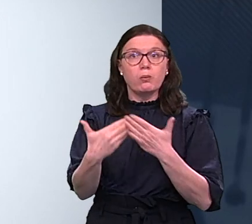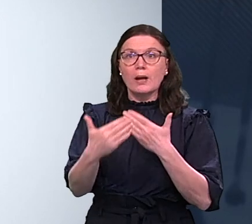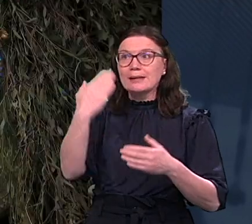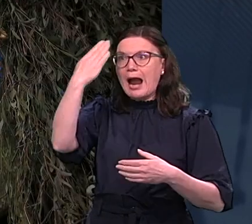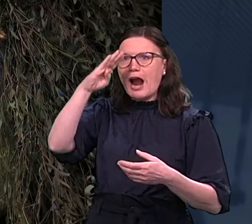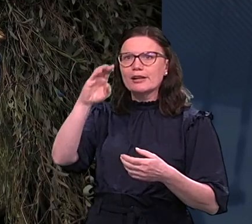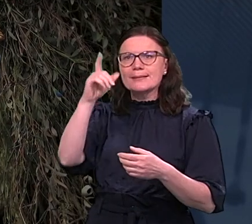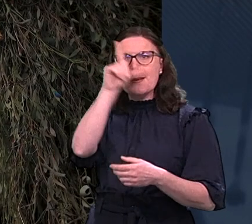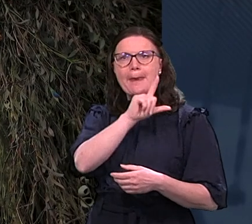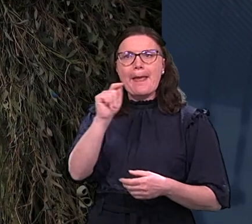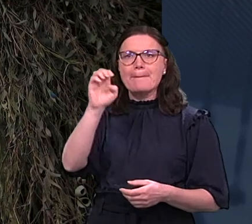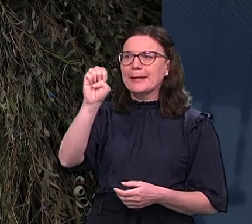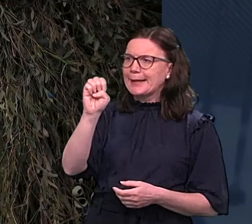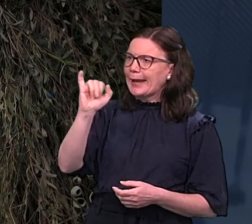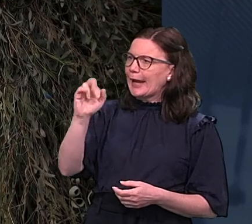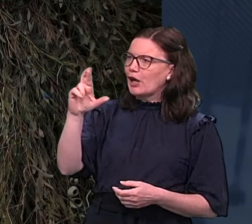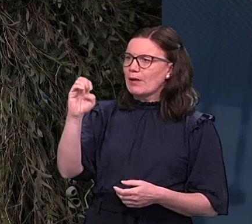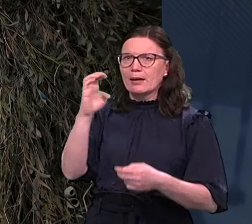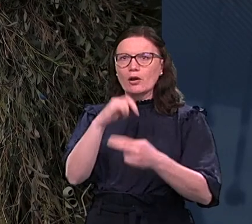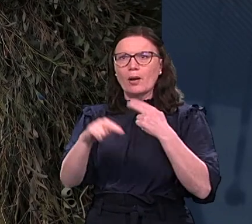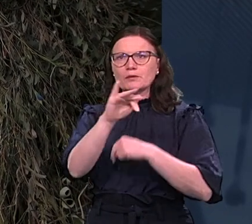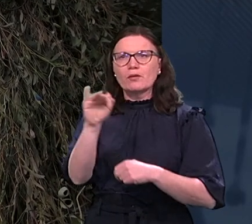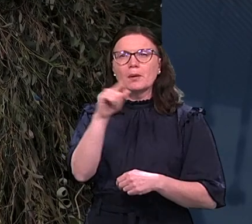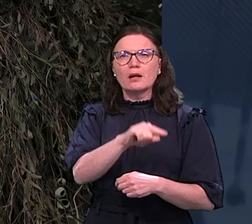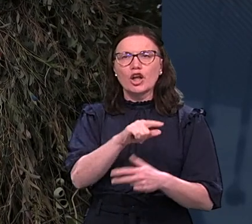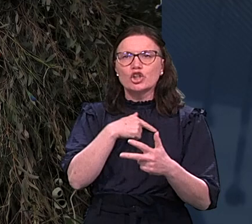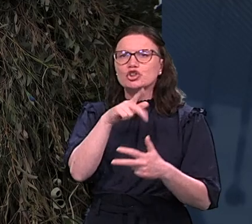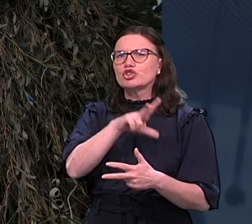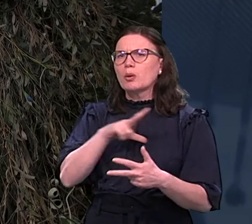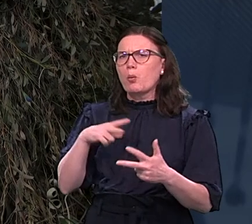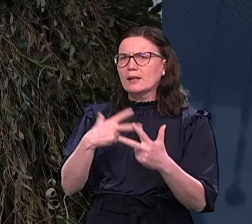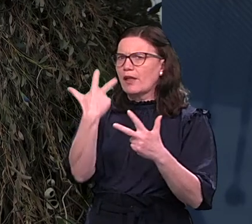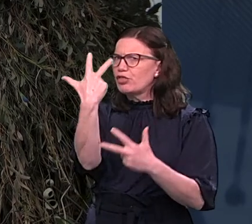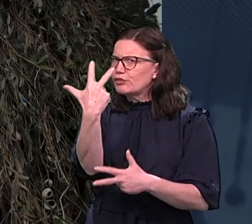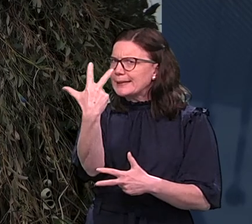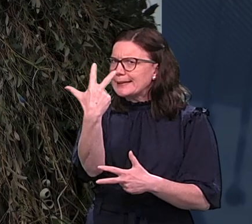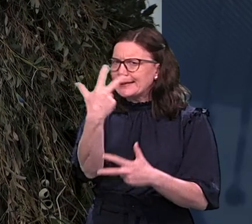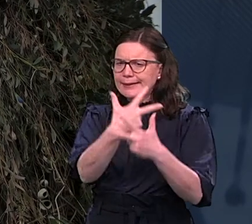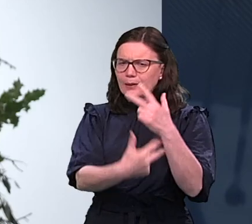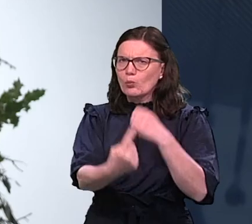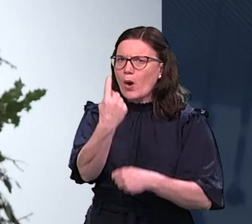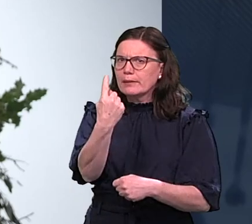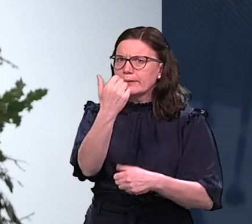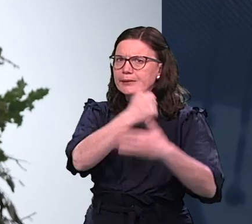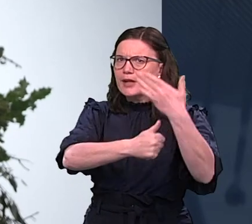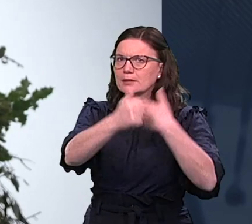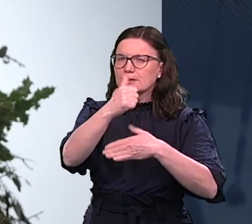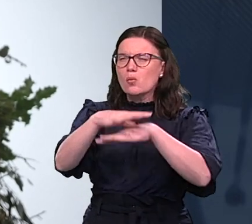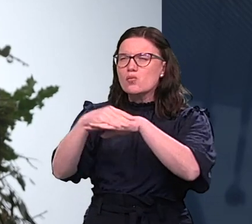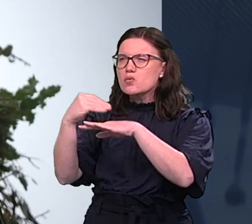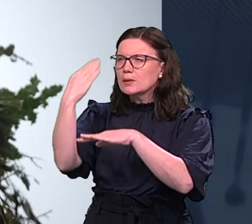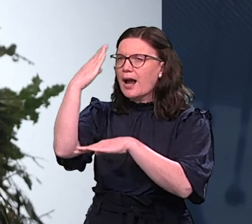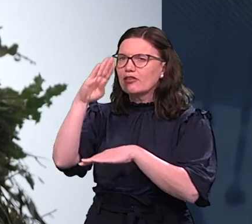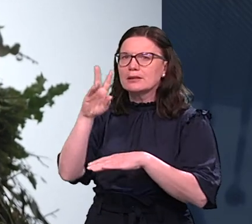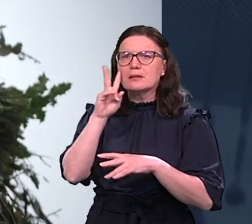And Eru is a triple goddess. The ancient people of Ireland saw Ireland and the